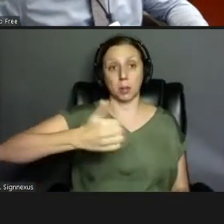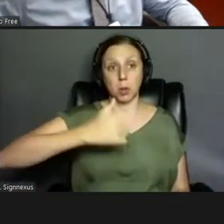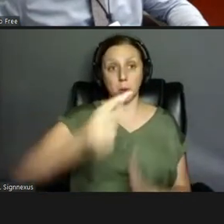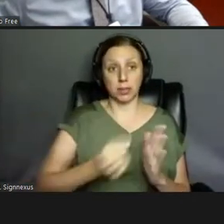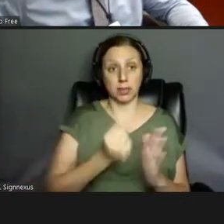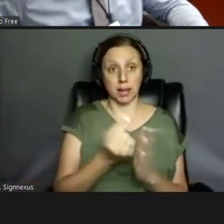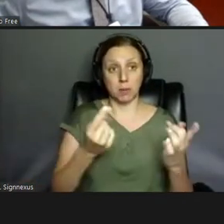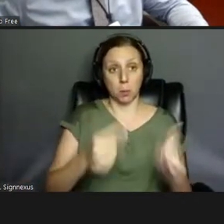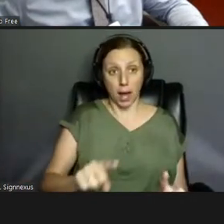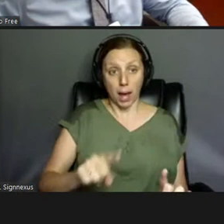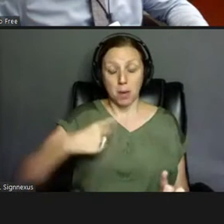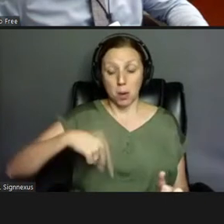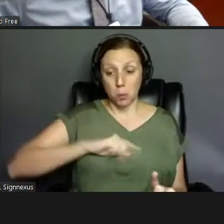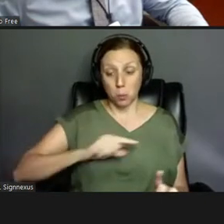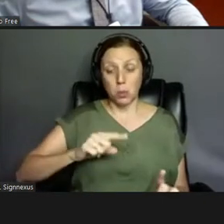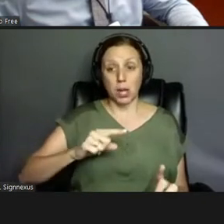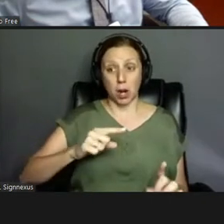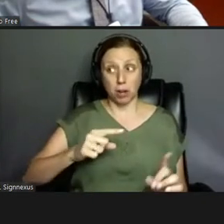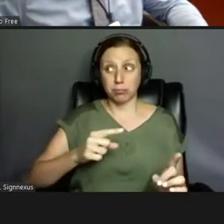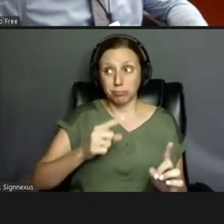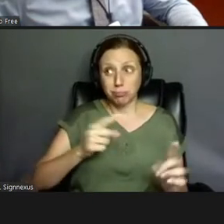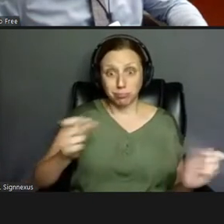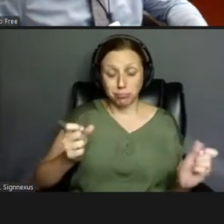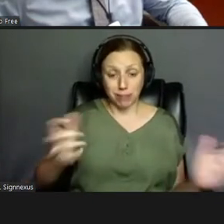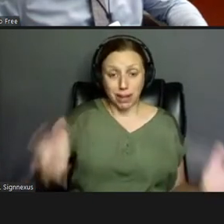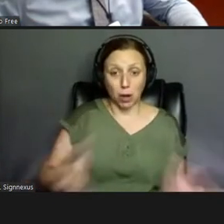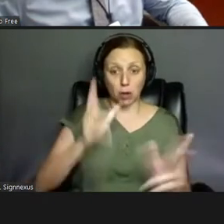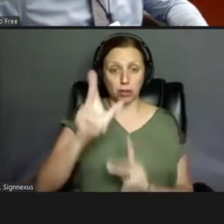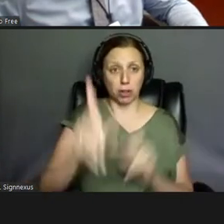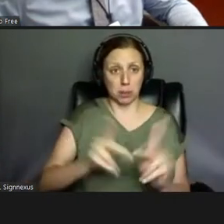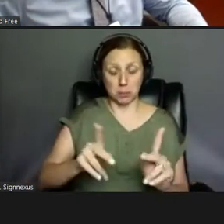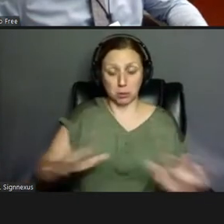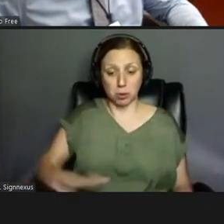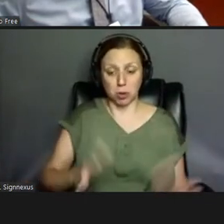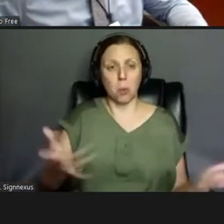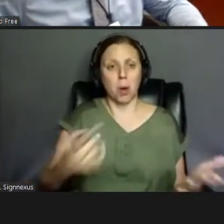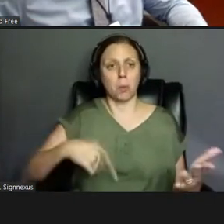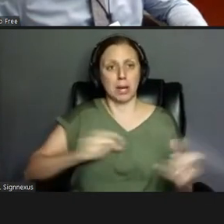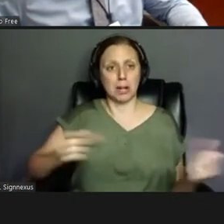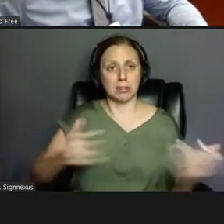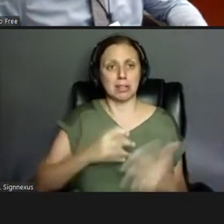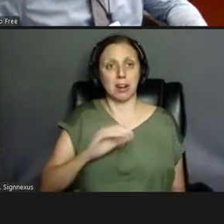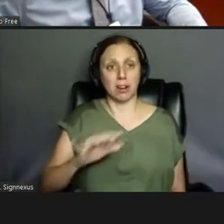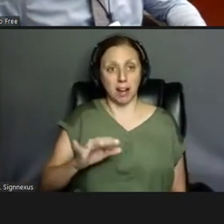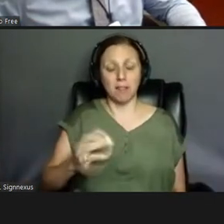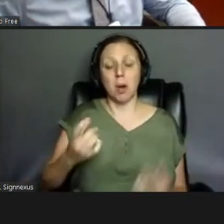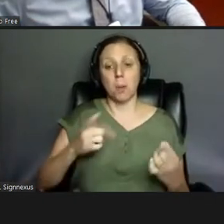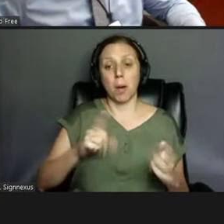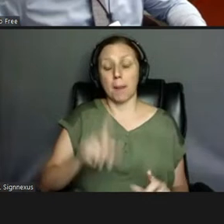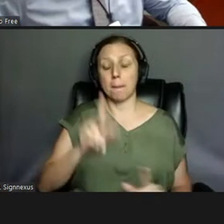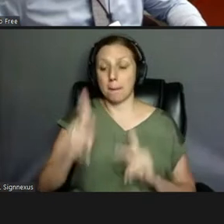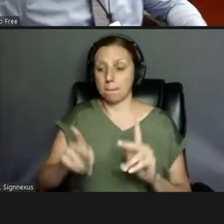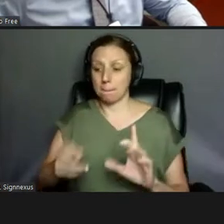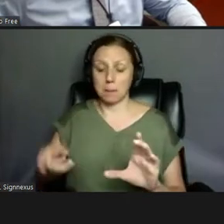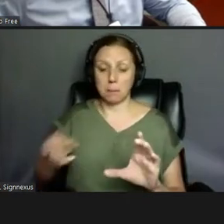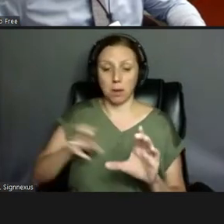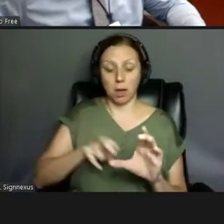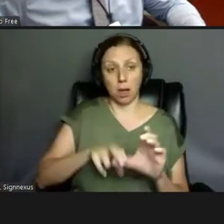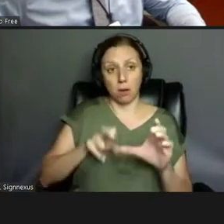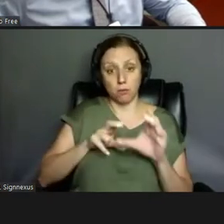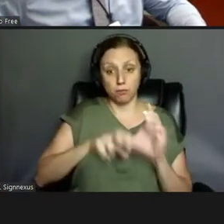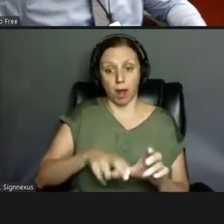the future that we're also terrified of right now as we are watching ridership return at a slower rate than had been